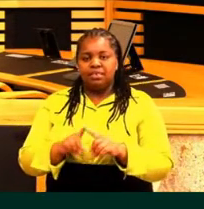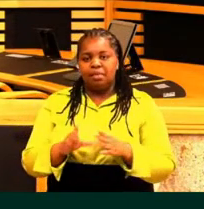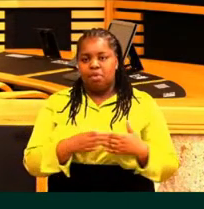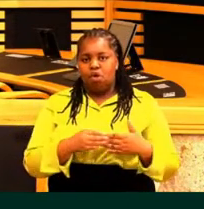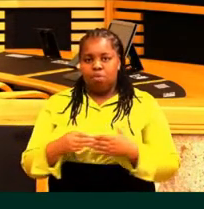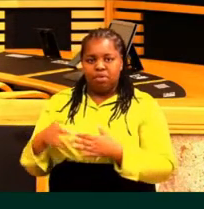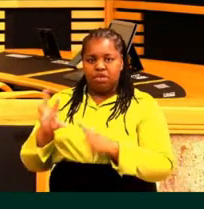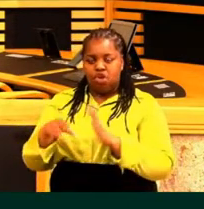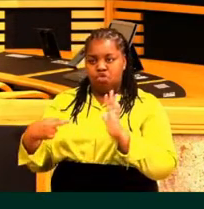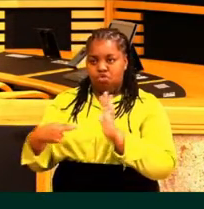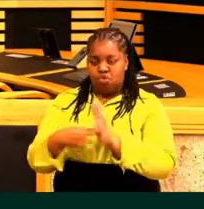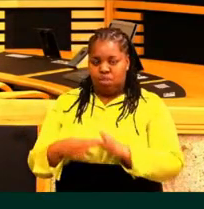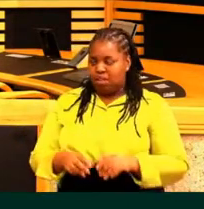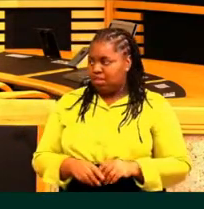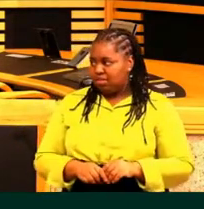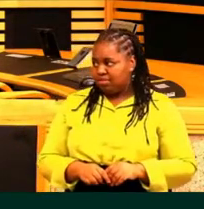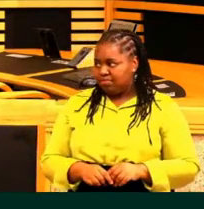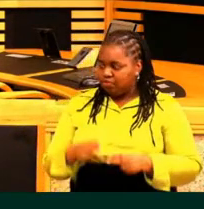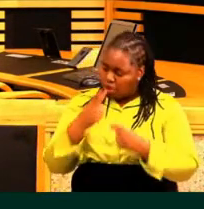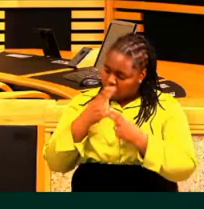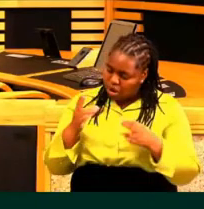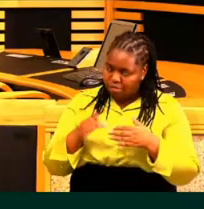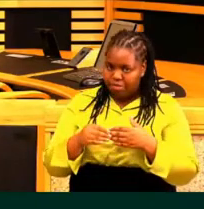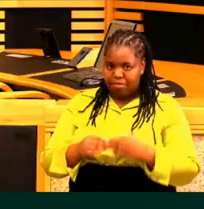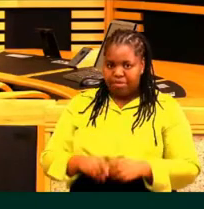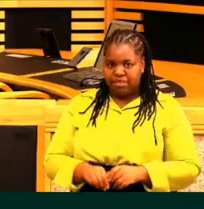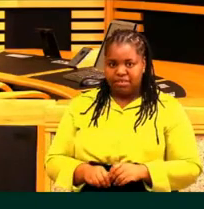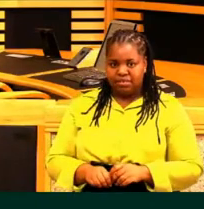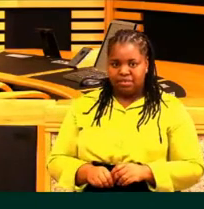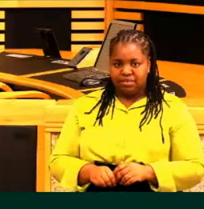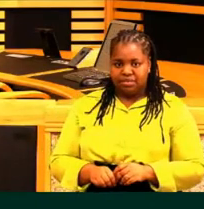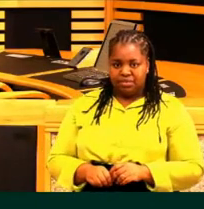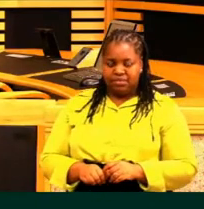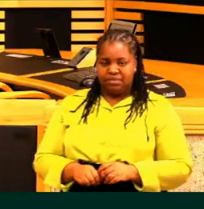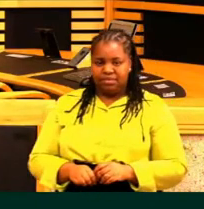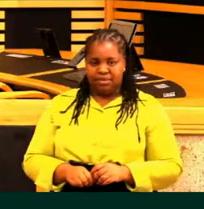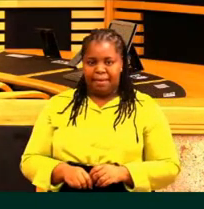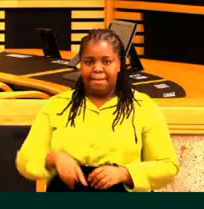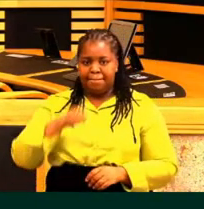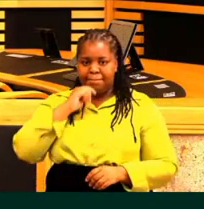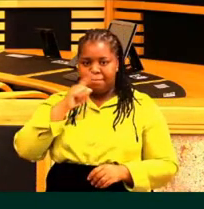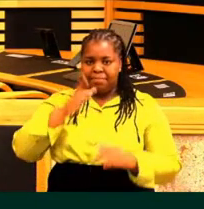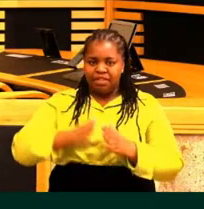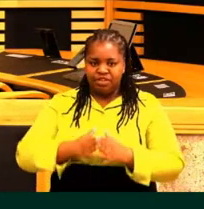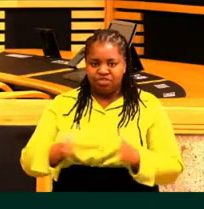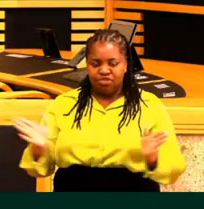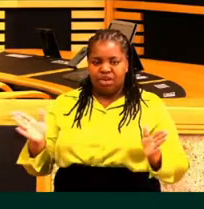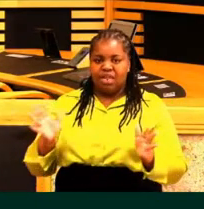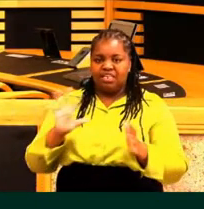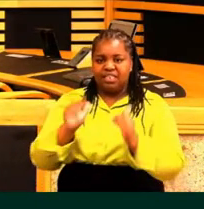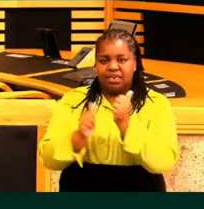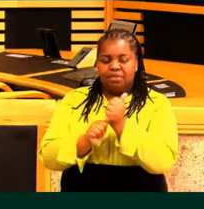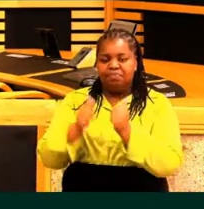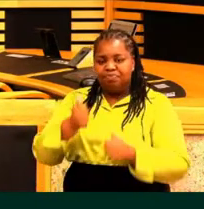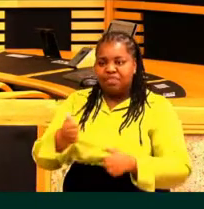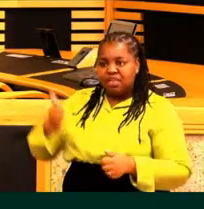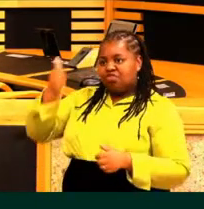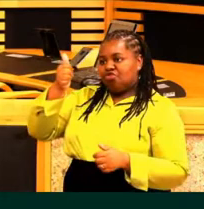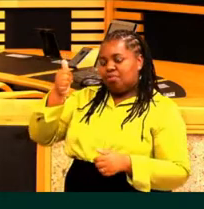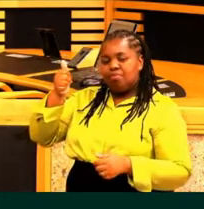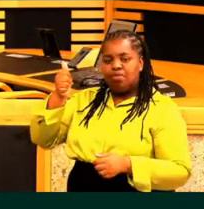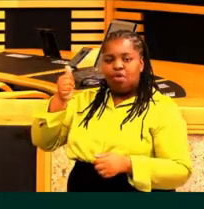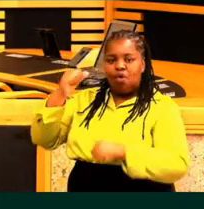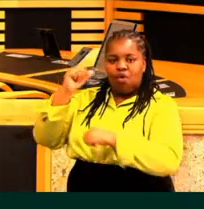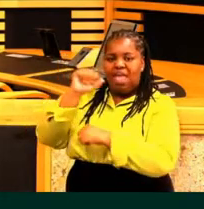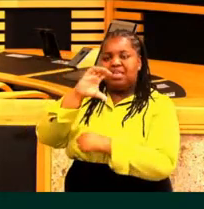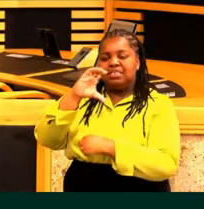roles are these honorable members he is the general General Secretary the chief administrative officer